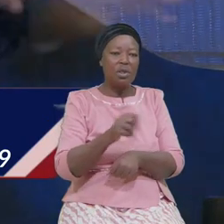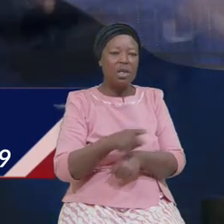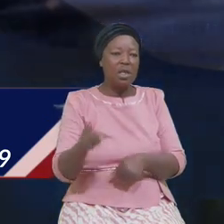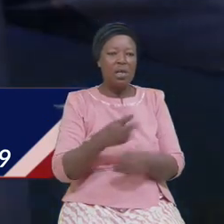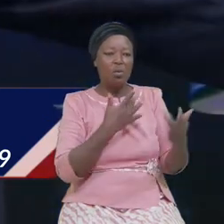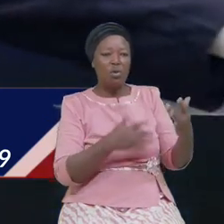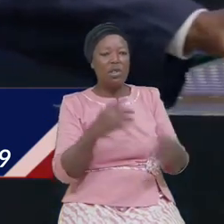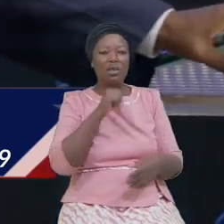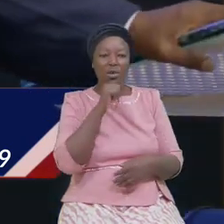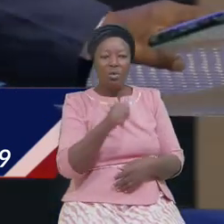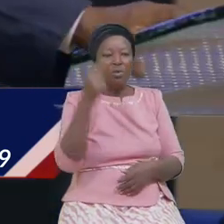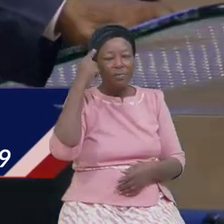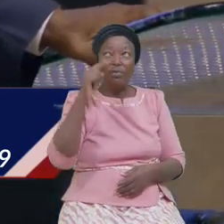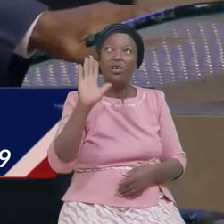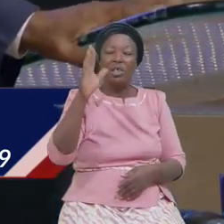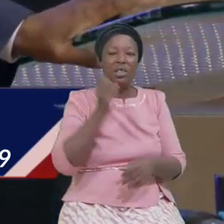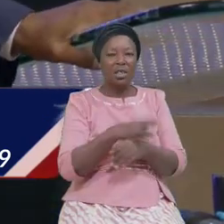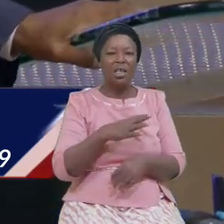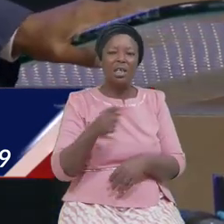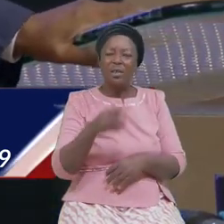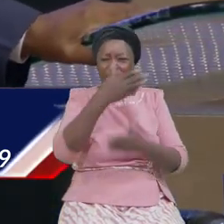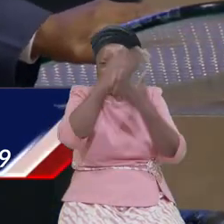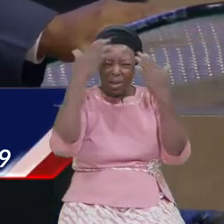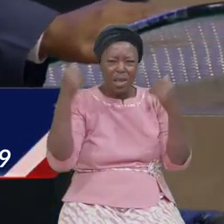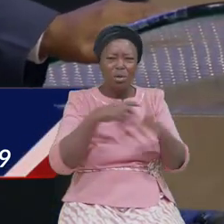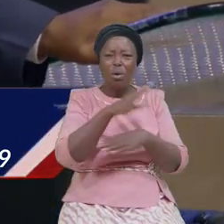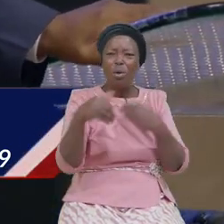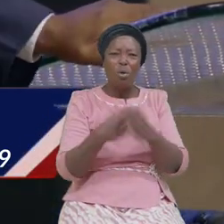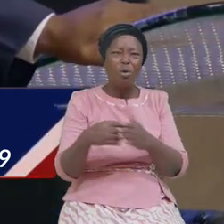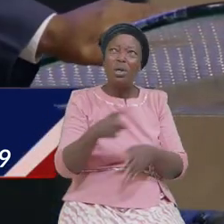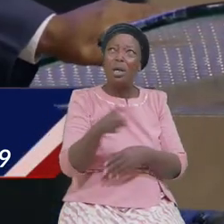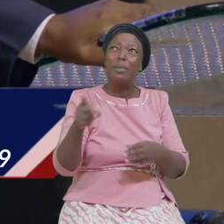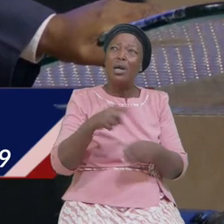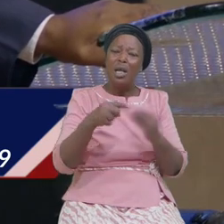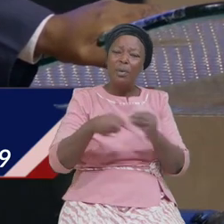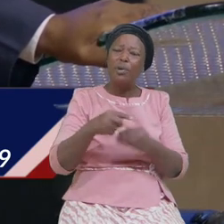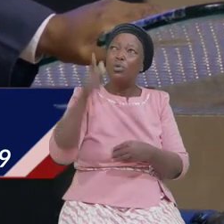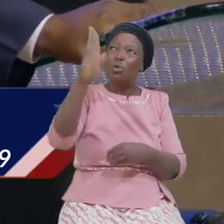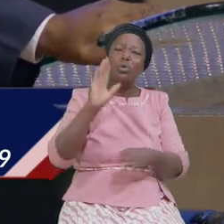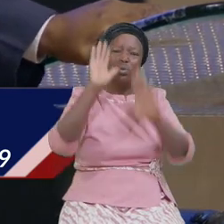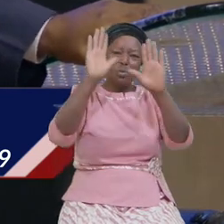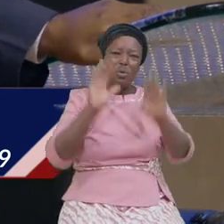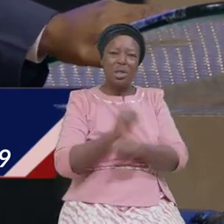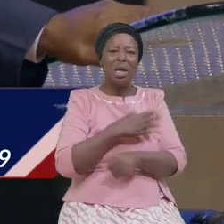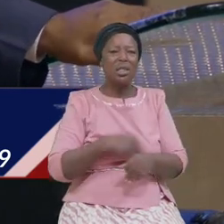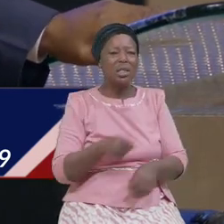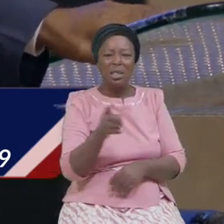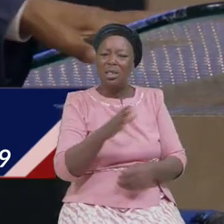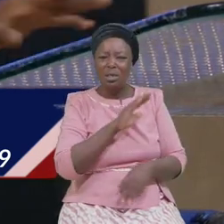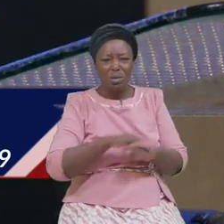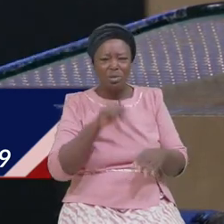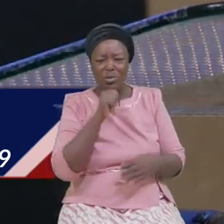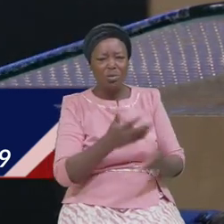day, they soon forgot his works. And they waited not for his